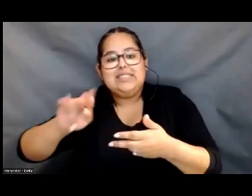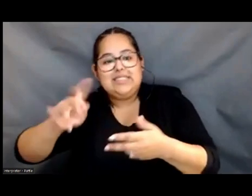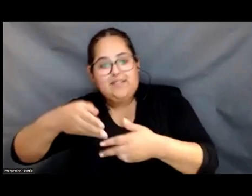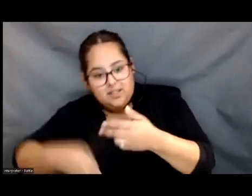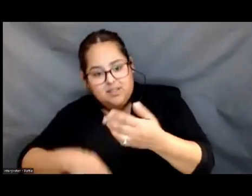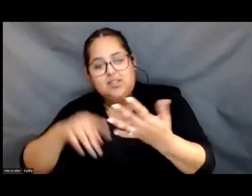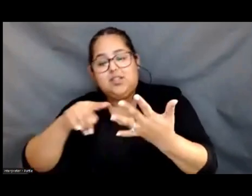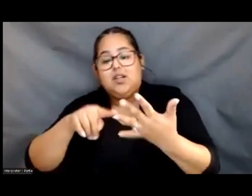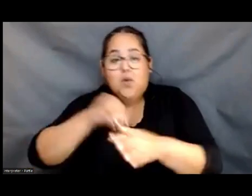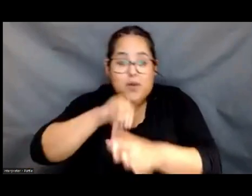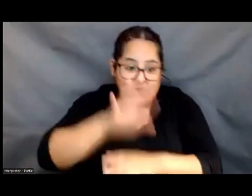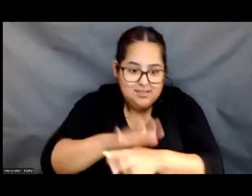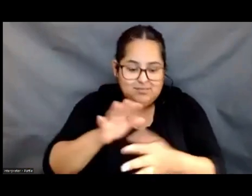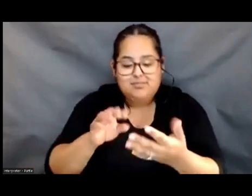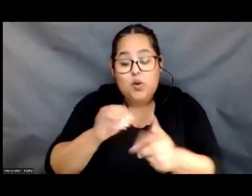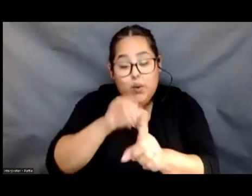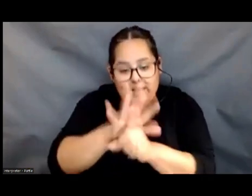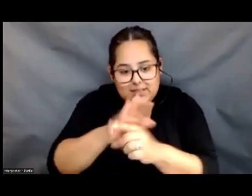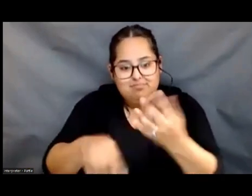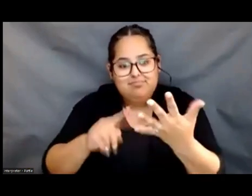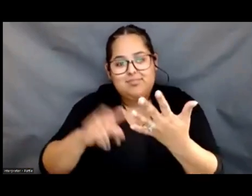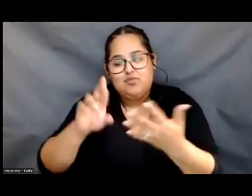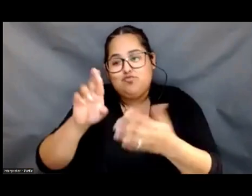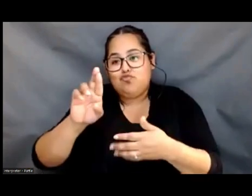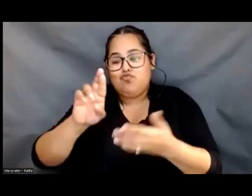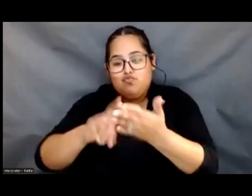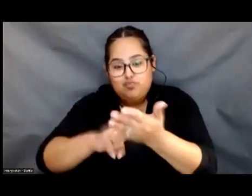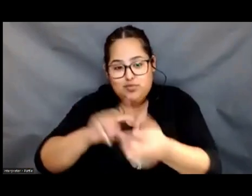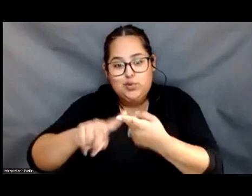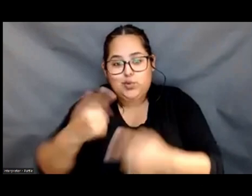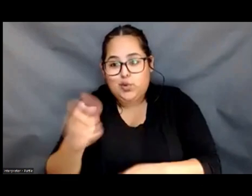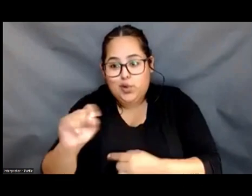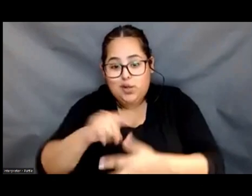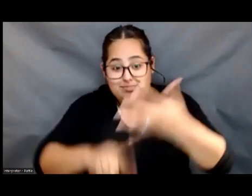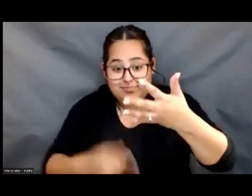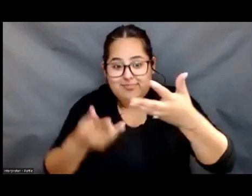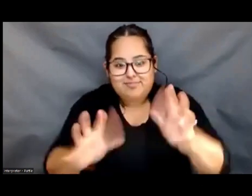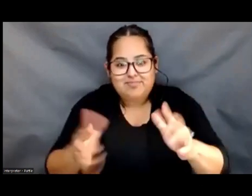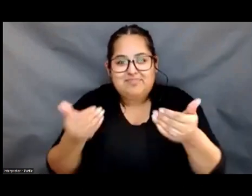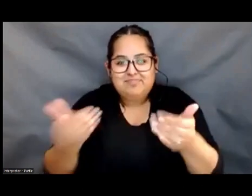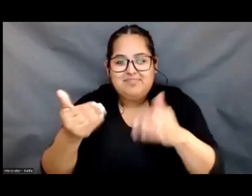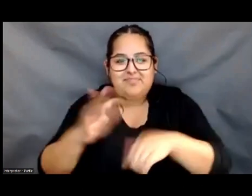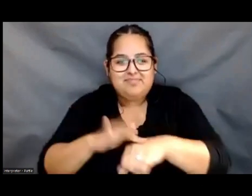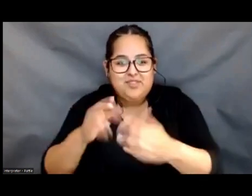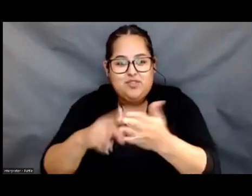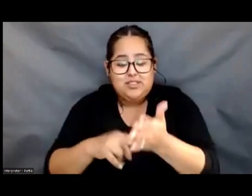advising. So again, please contact me if you would like to schedule DSPS support for priority registration.